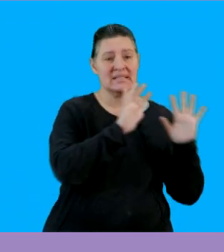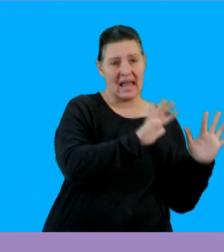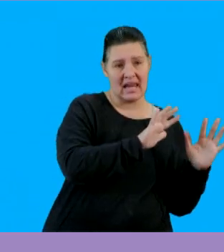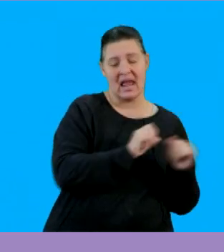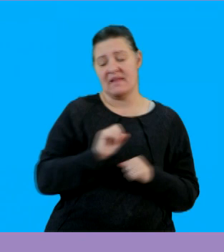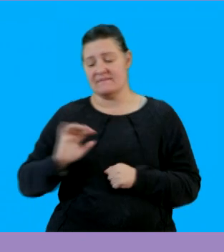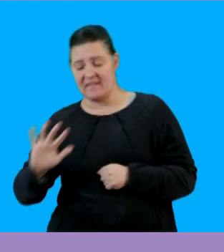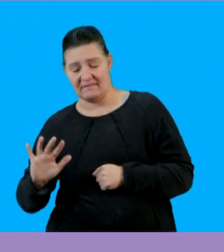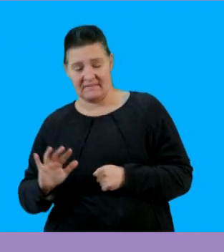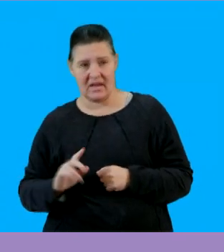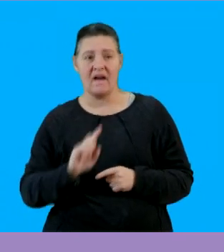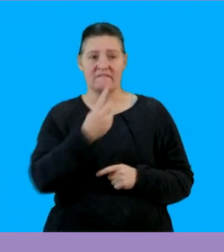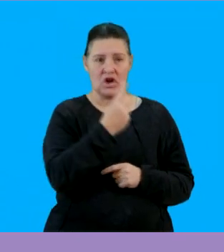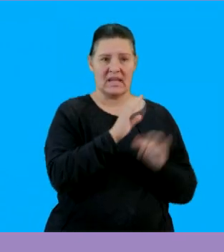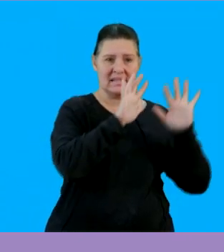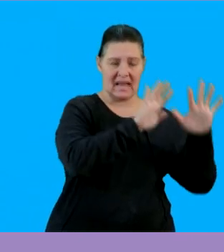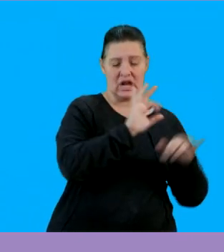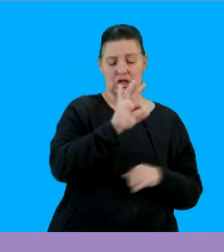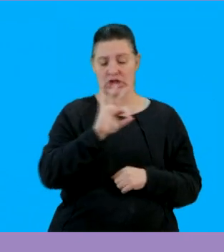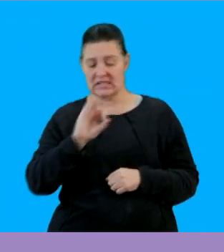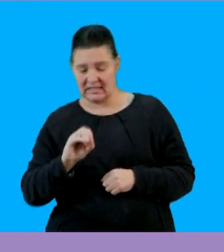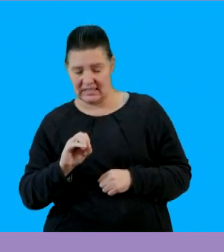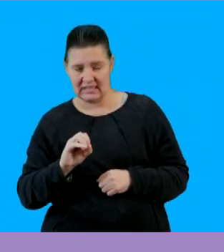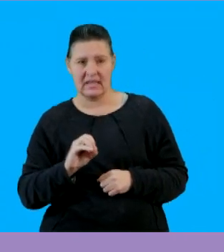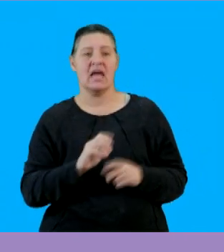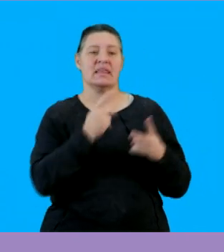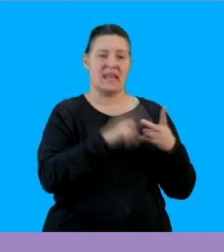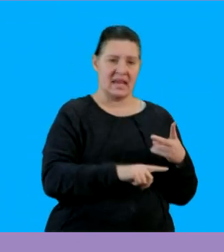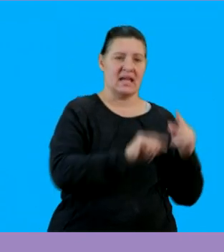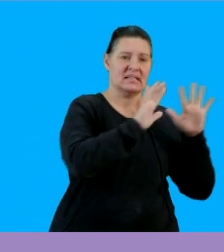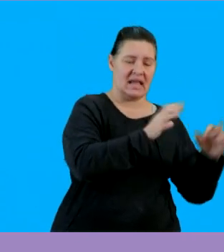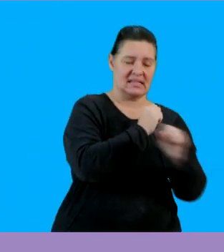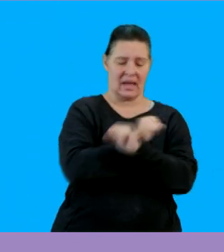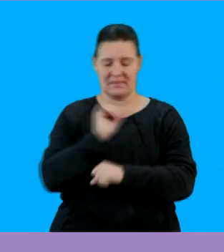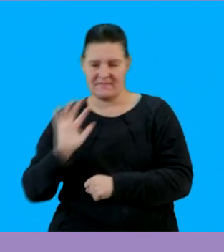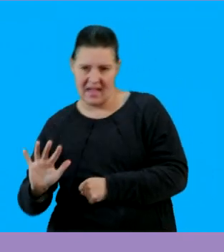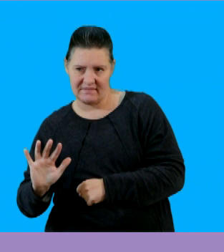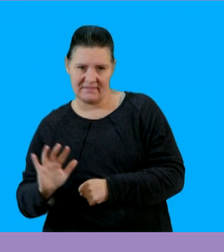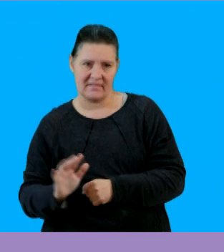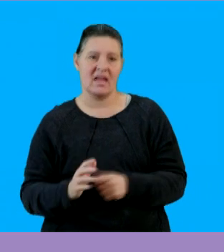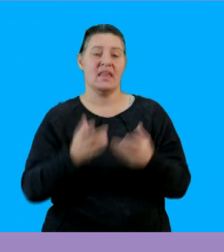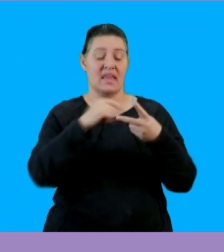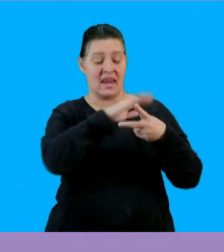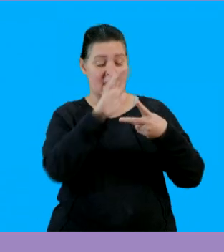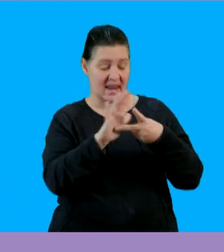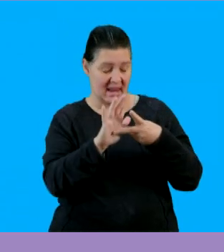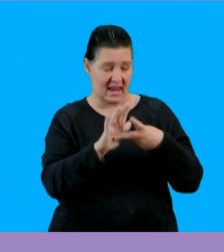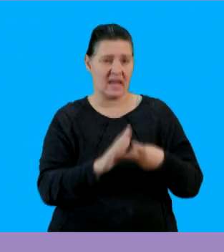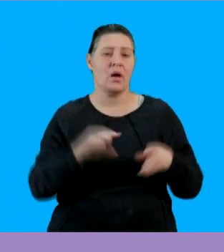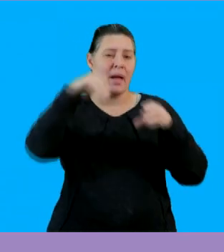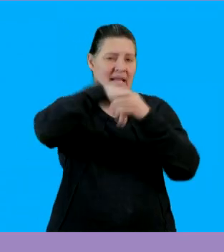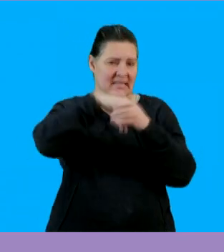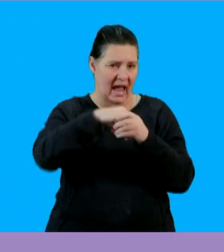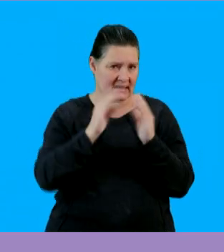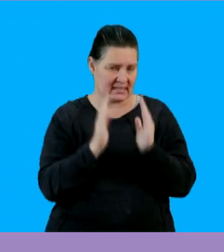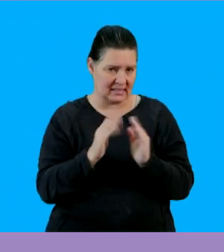10 and the 5. That's where I got the result of the 50. Then next we multiplied the